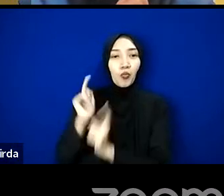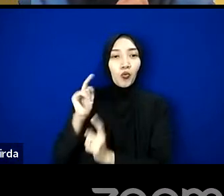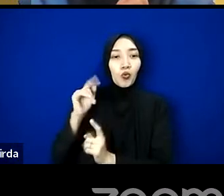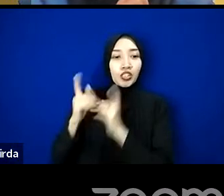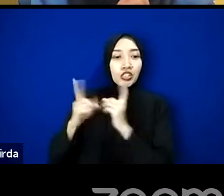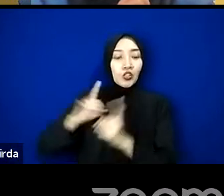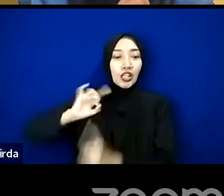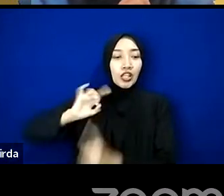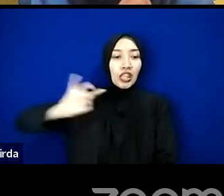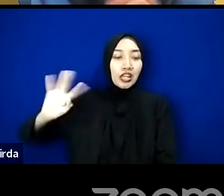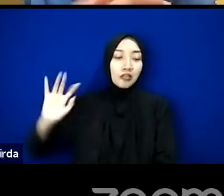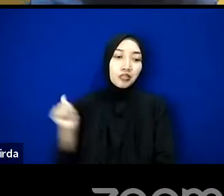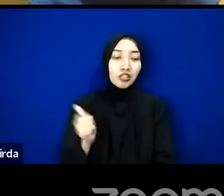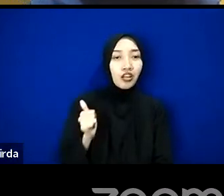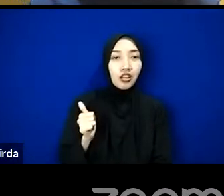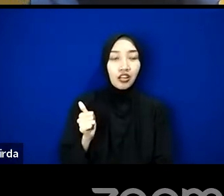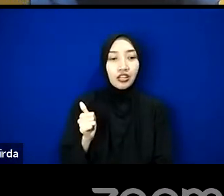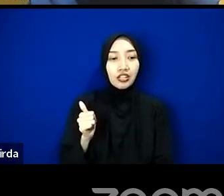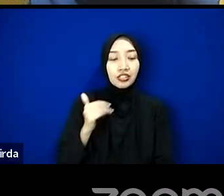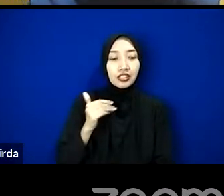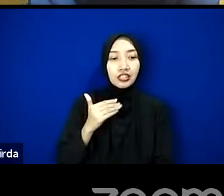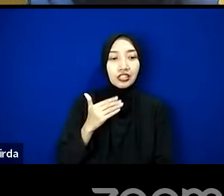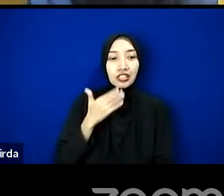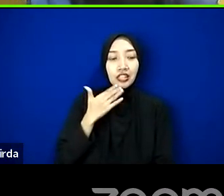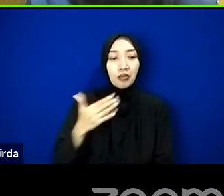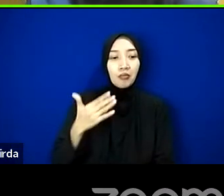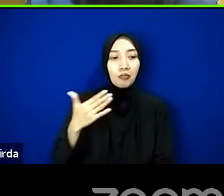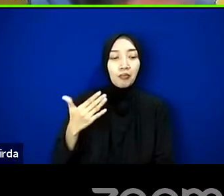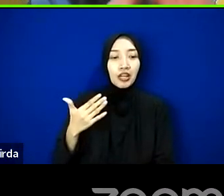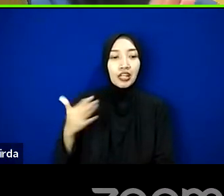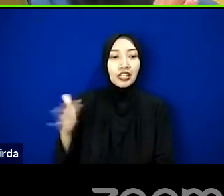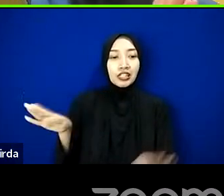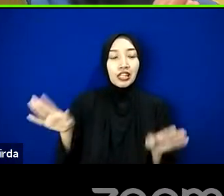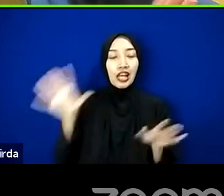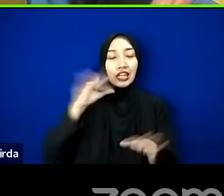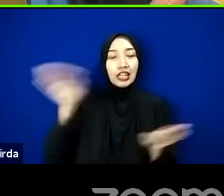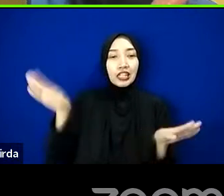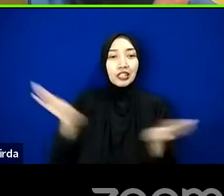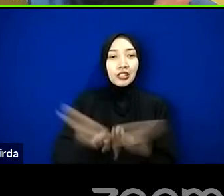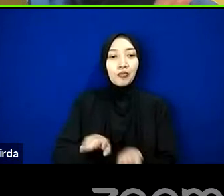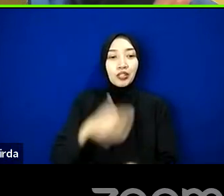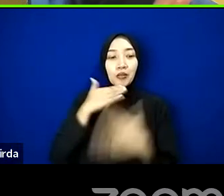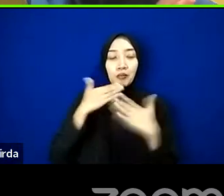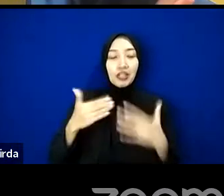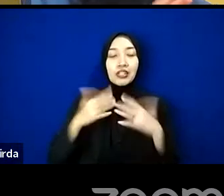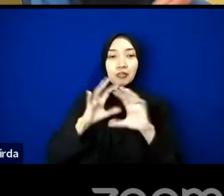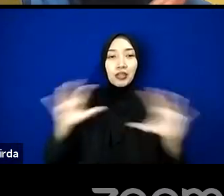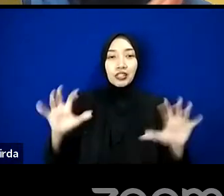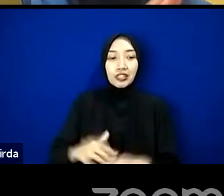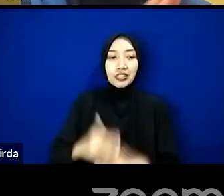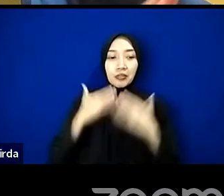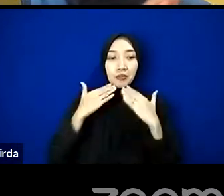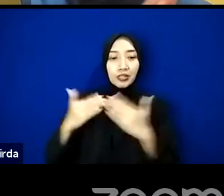weekend, everyone. Thank you so much. Thank you, everyone. Thank you, Thank Nicola. you, everyone. Thank you, Nicole. Good morning.